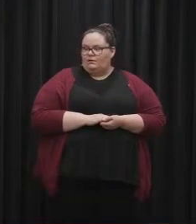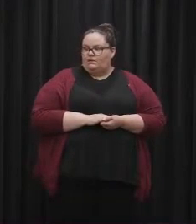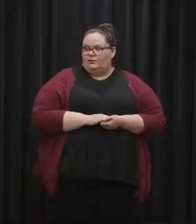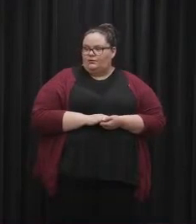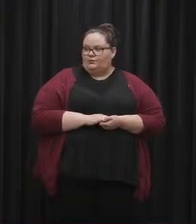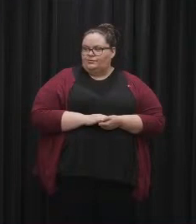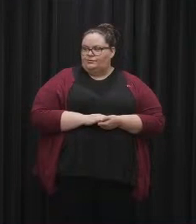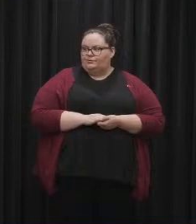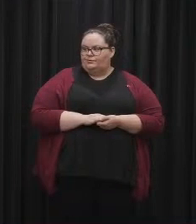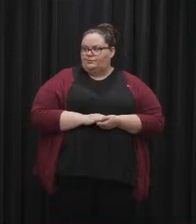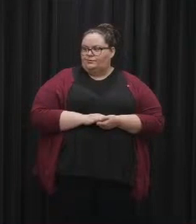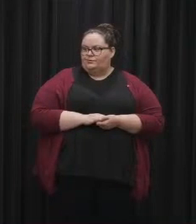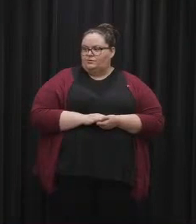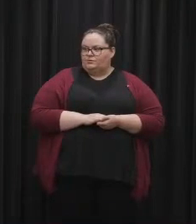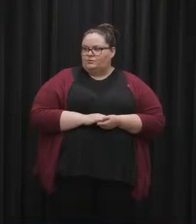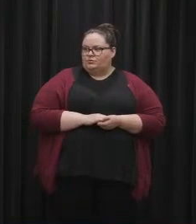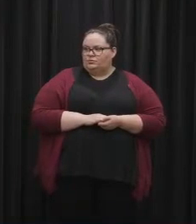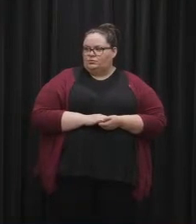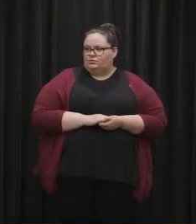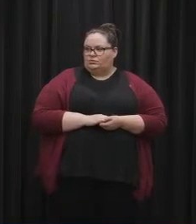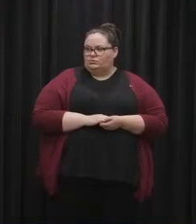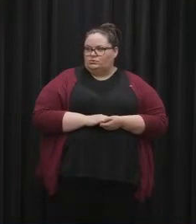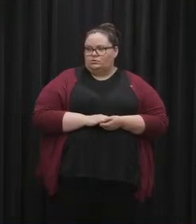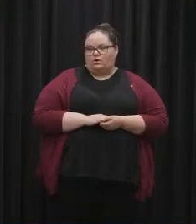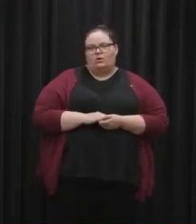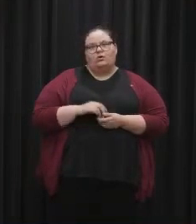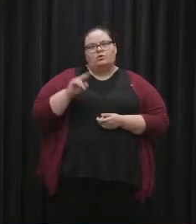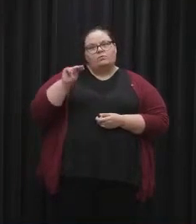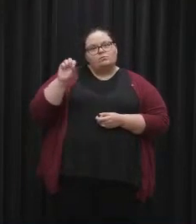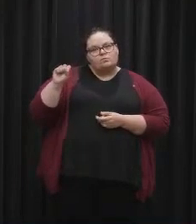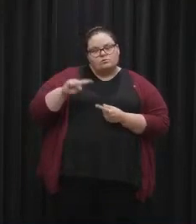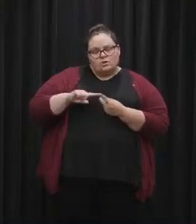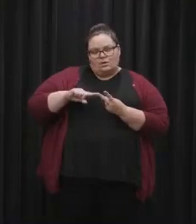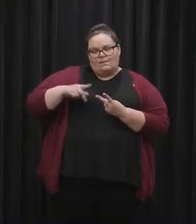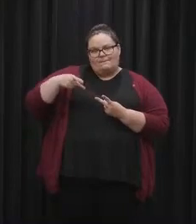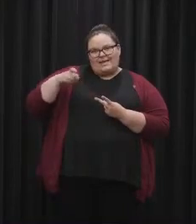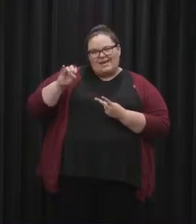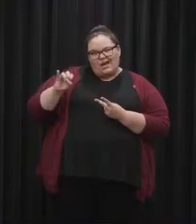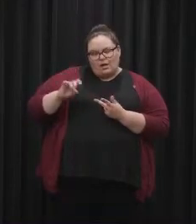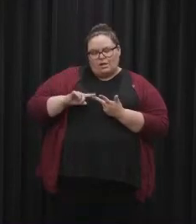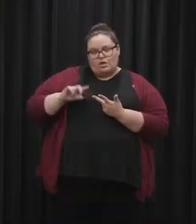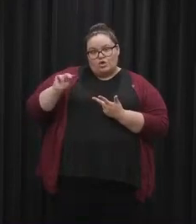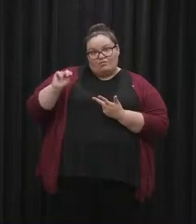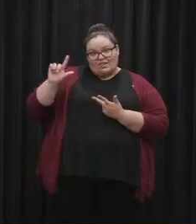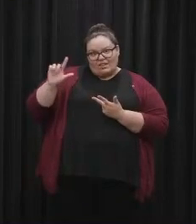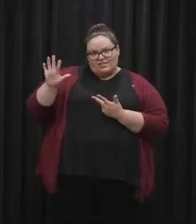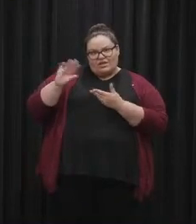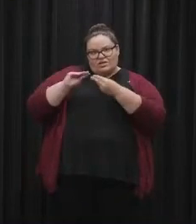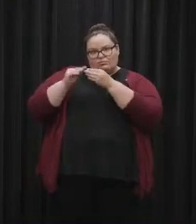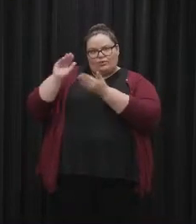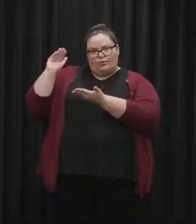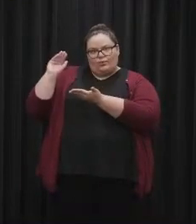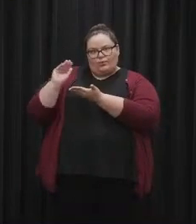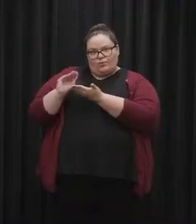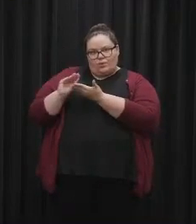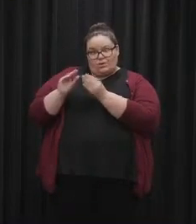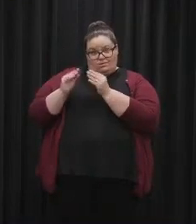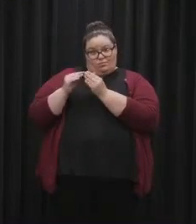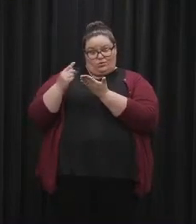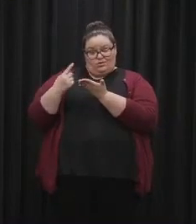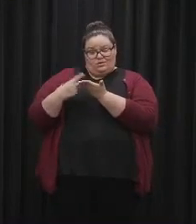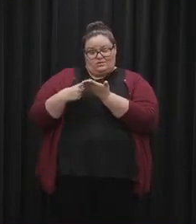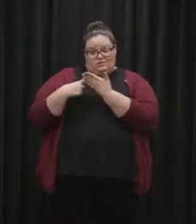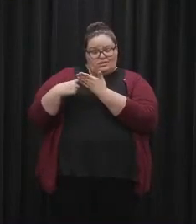provinces in Atlantic Canada remain relatively low compared to New Brunswick currently, I'm wondering if there are